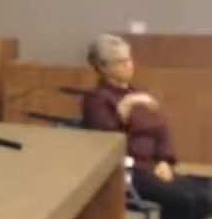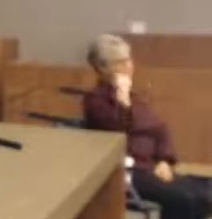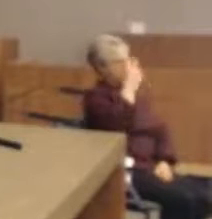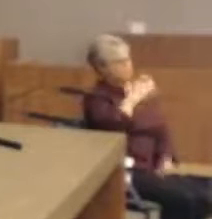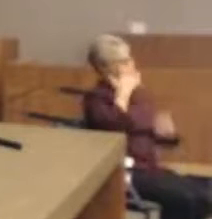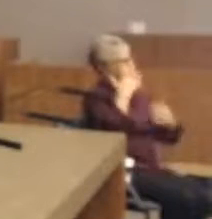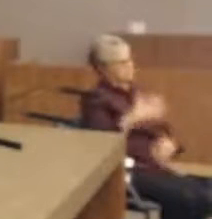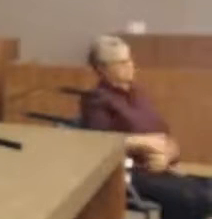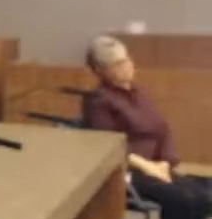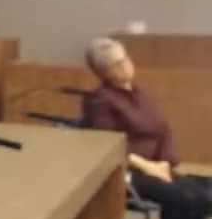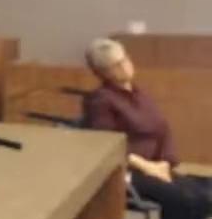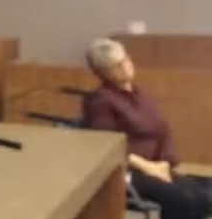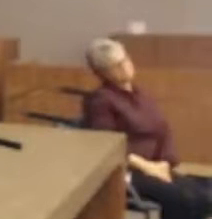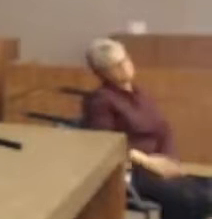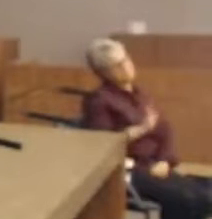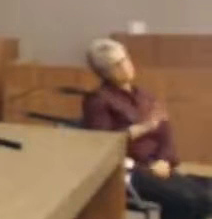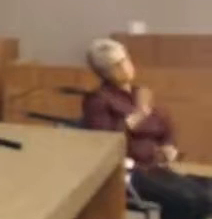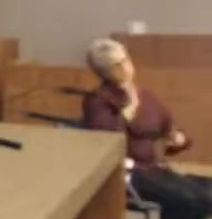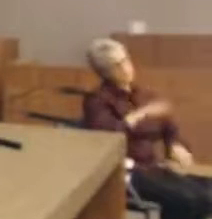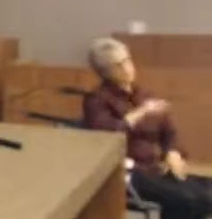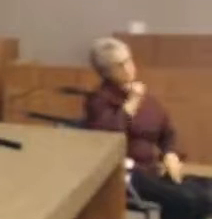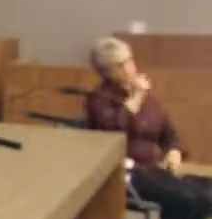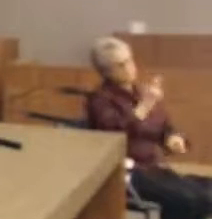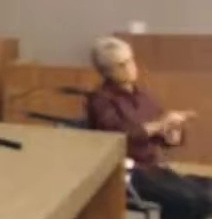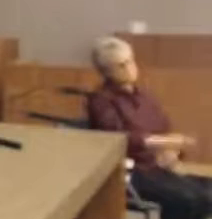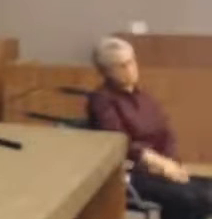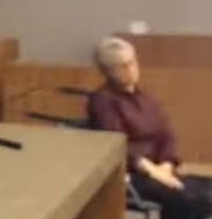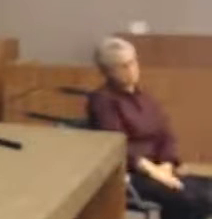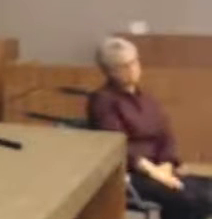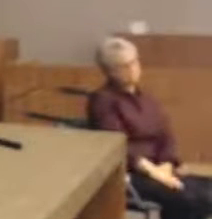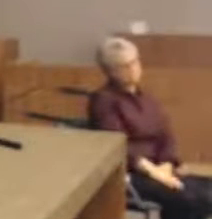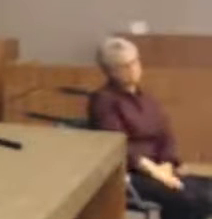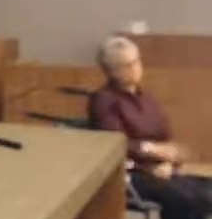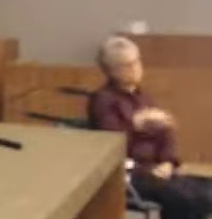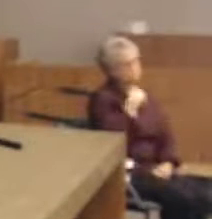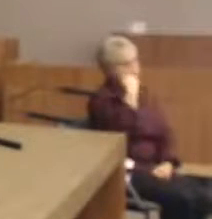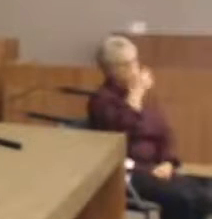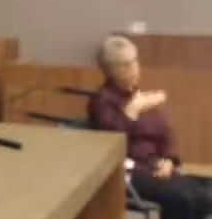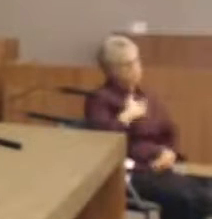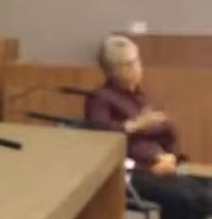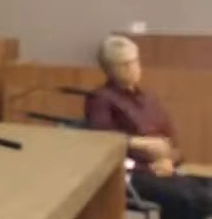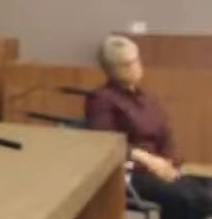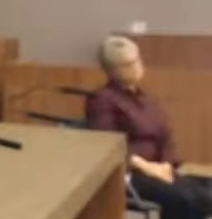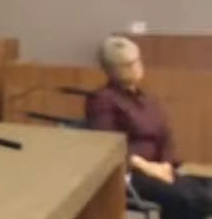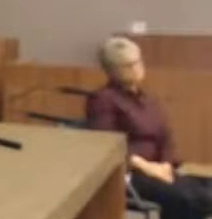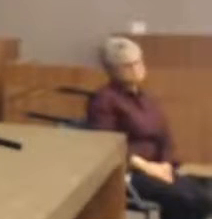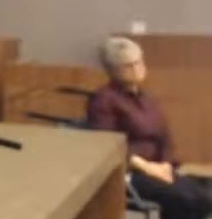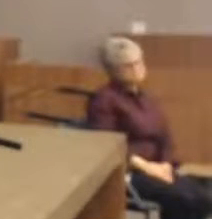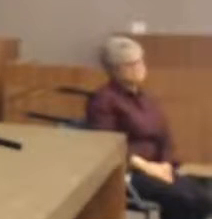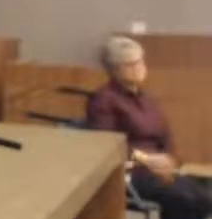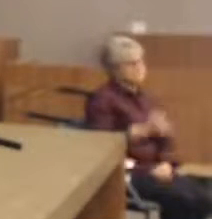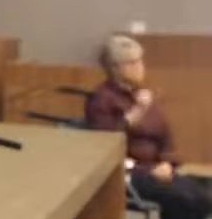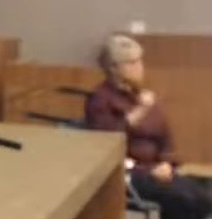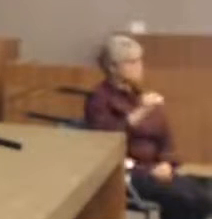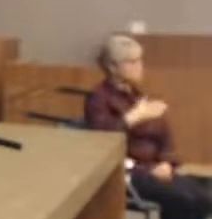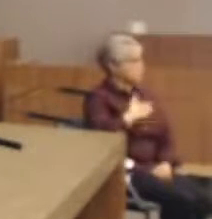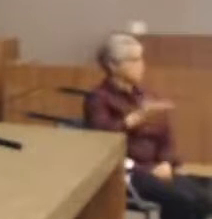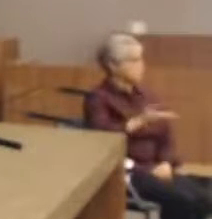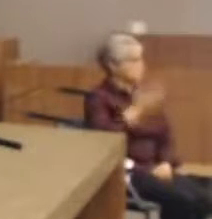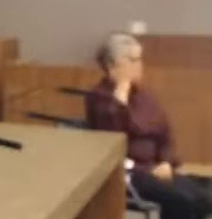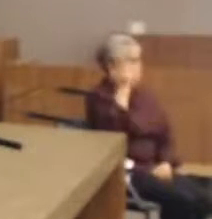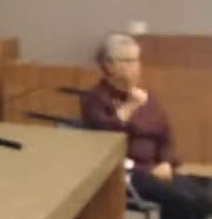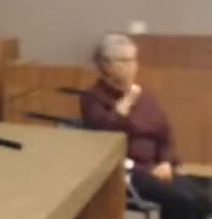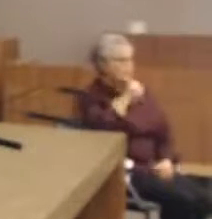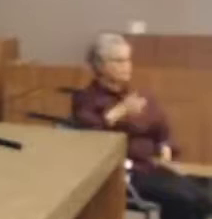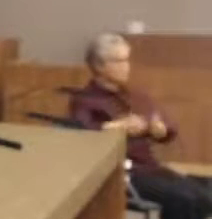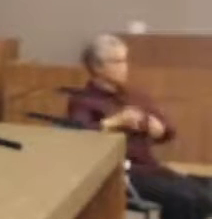this. They didn't have the right reaction to that. They didn't look like they were that upset, or if they were so upset, then why did they text someone right after